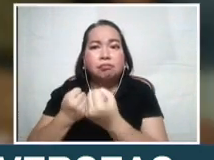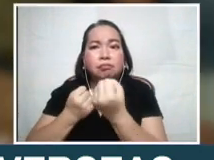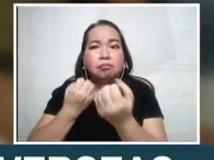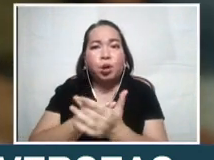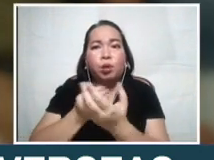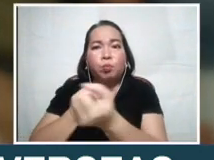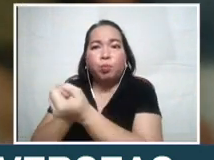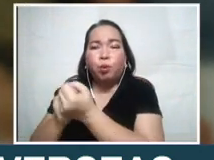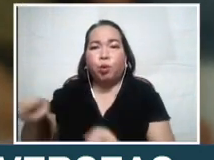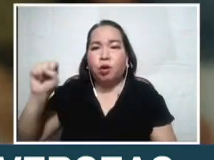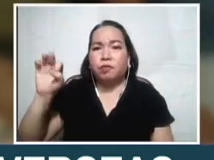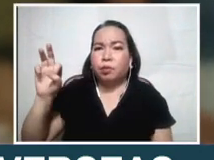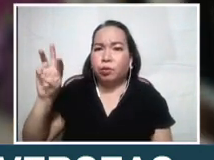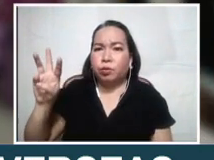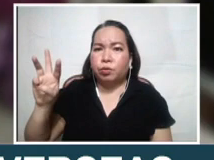Well, we have funds.